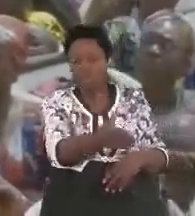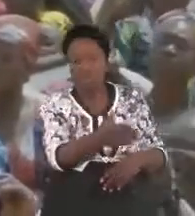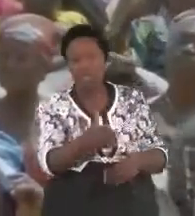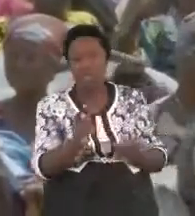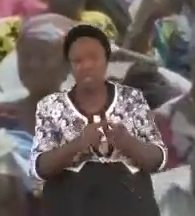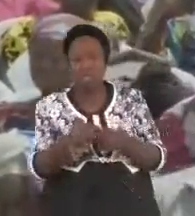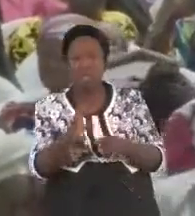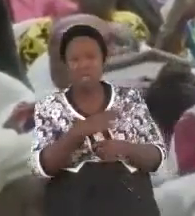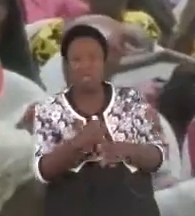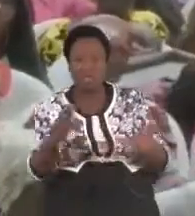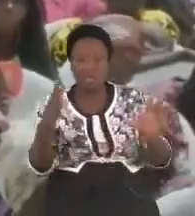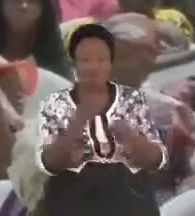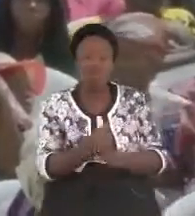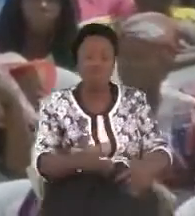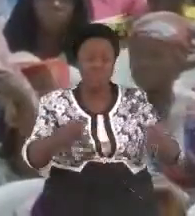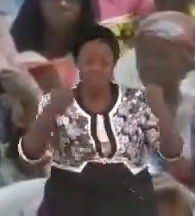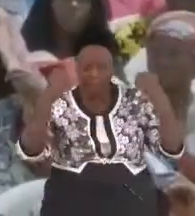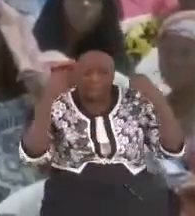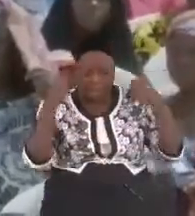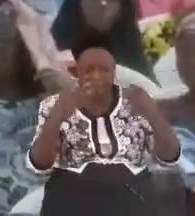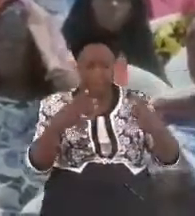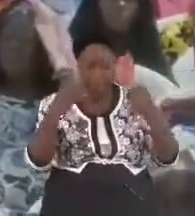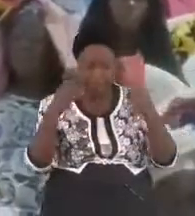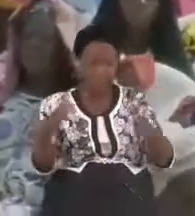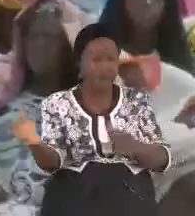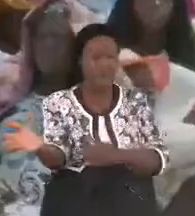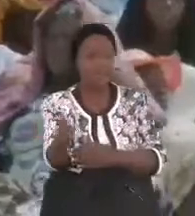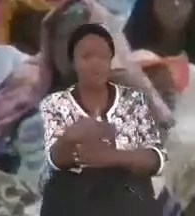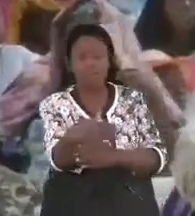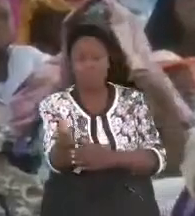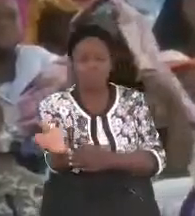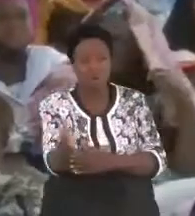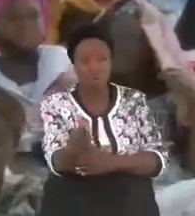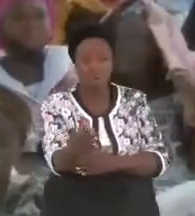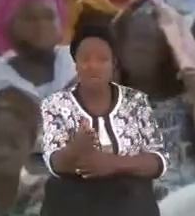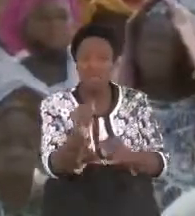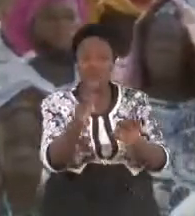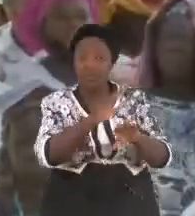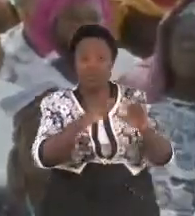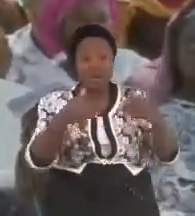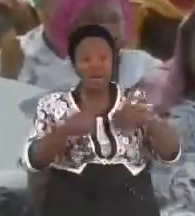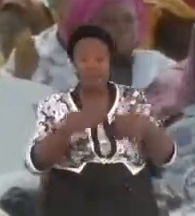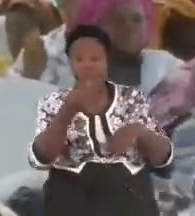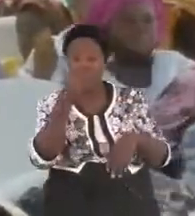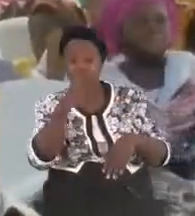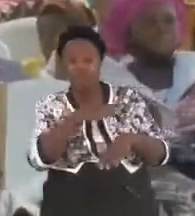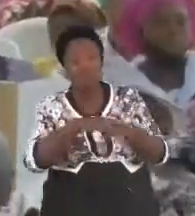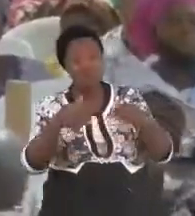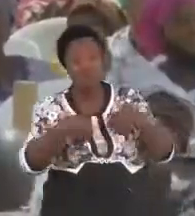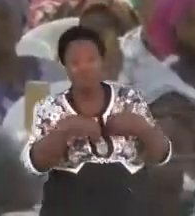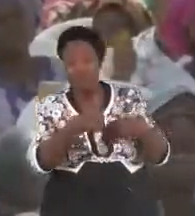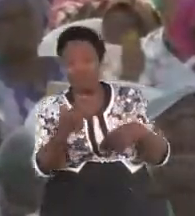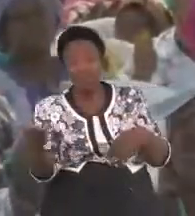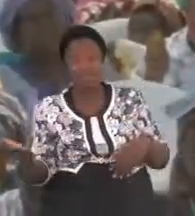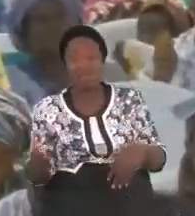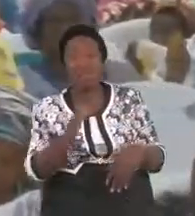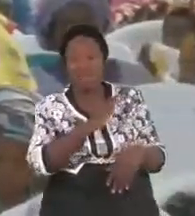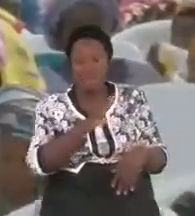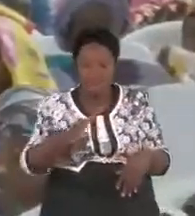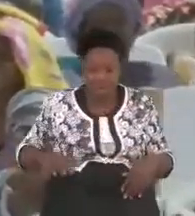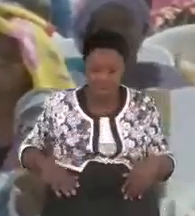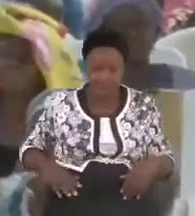a lot of fish. And if you have no meat yet, and no food yet, and no sustenance yet, Christ,